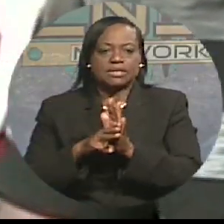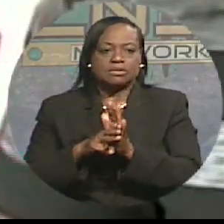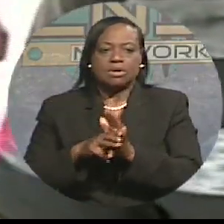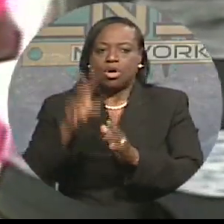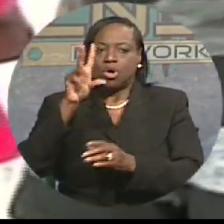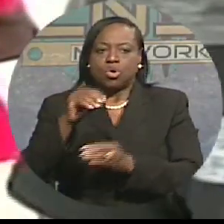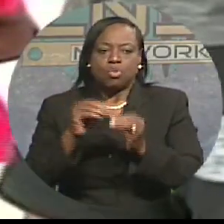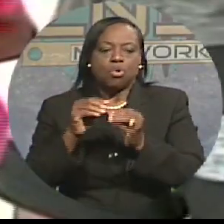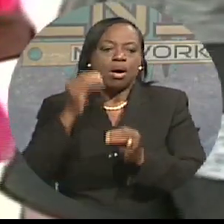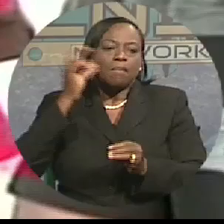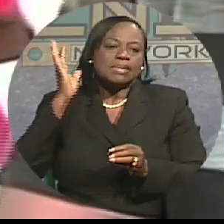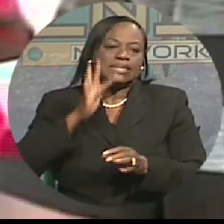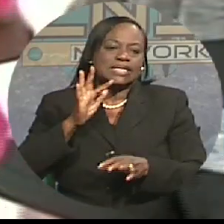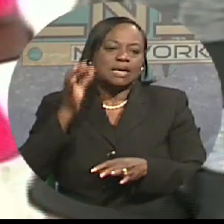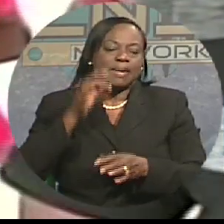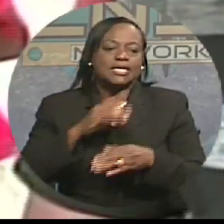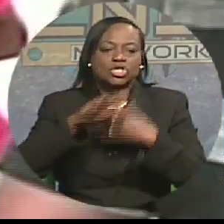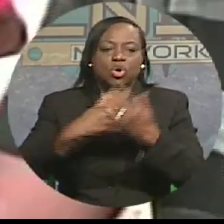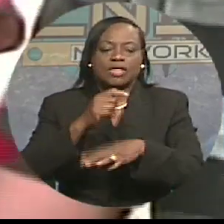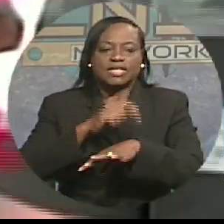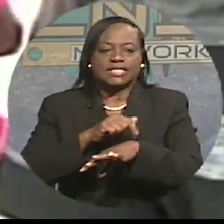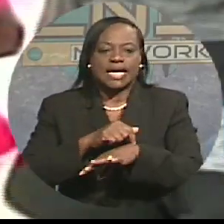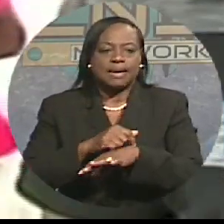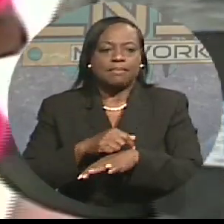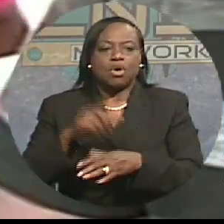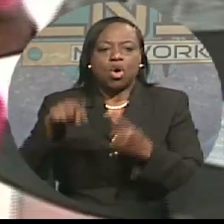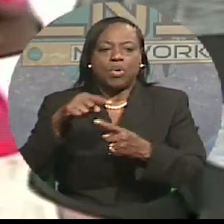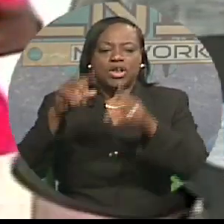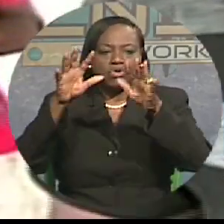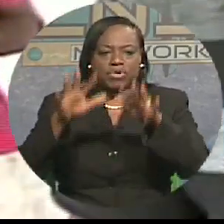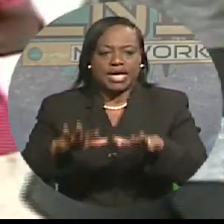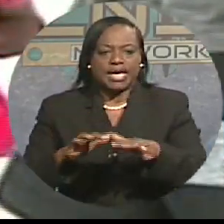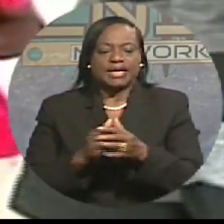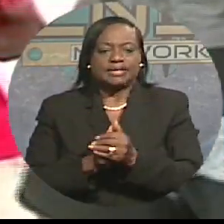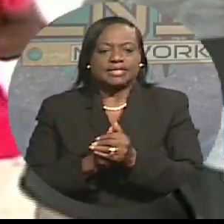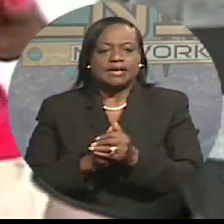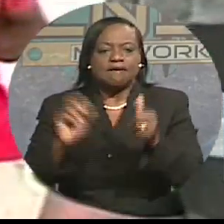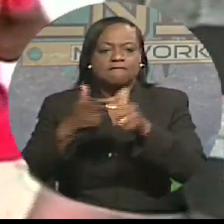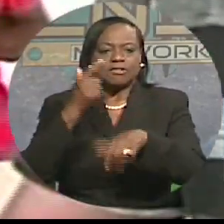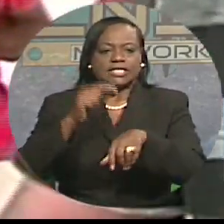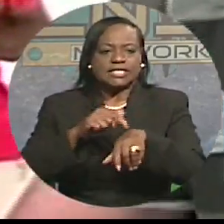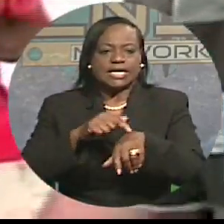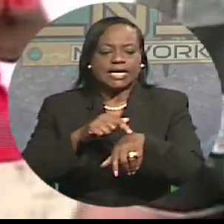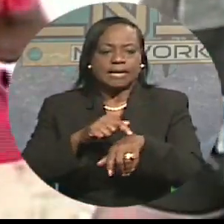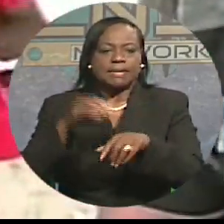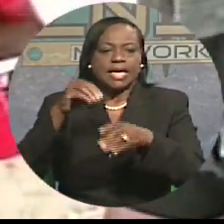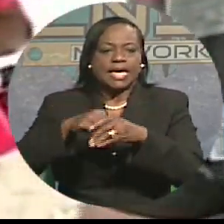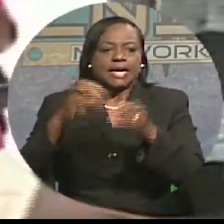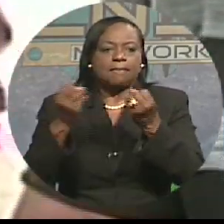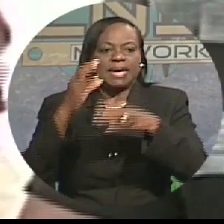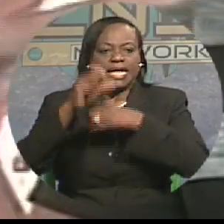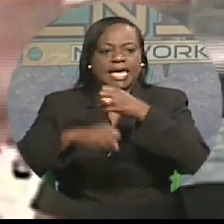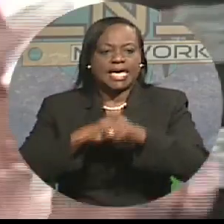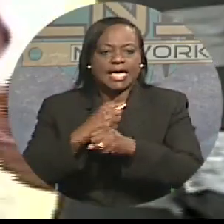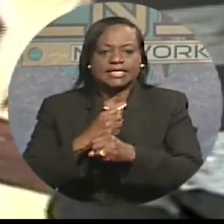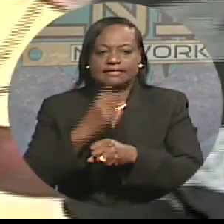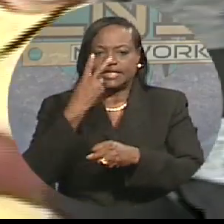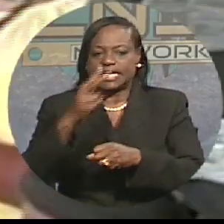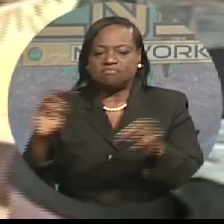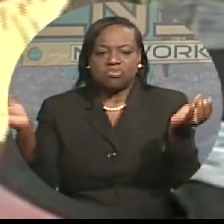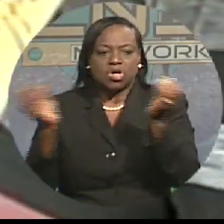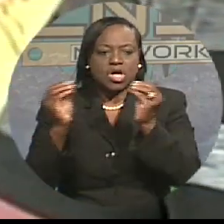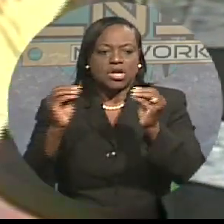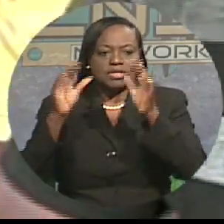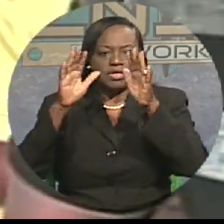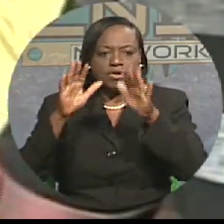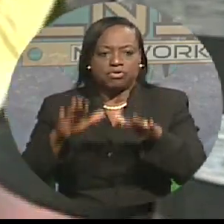because the rain soaking the fly. It can never keep it up. As long as it rain, the place is wet. This is the first time in many years that I've seen no rain